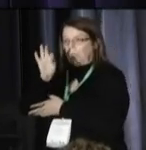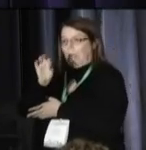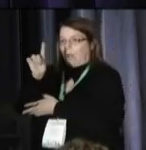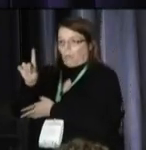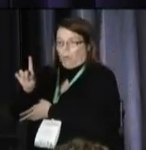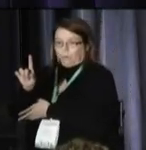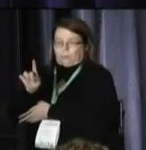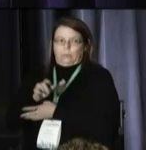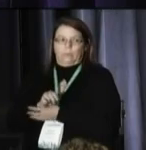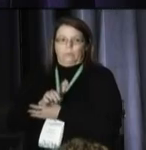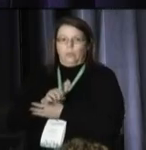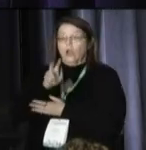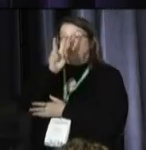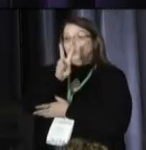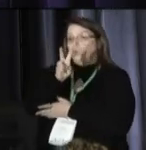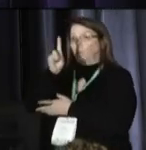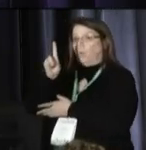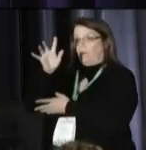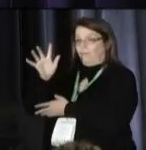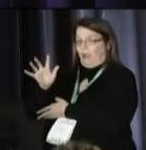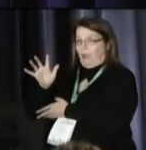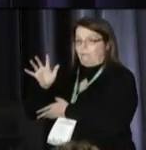215-770-7291. That's